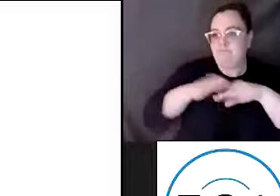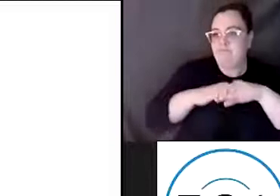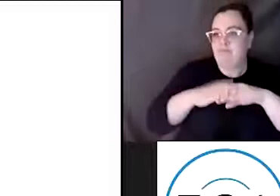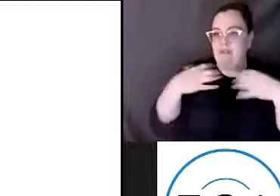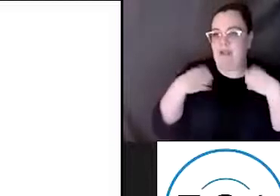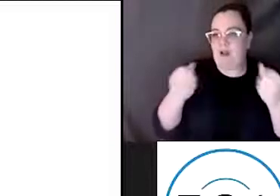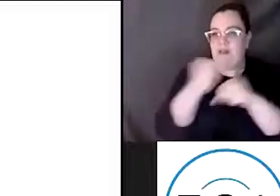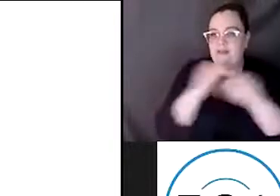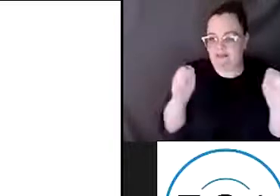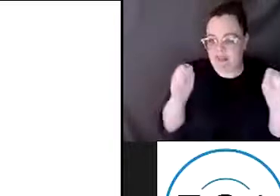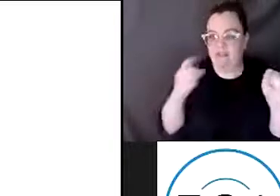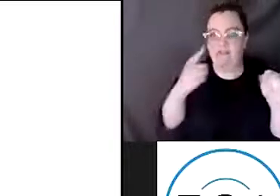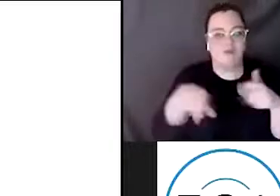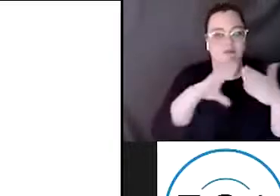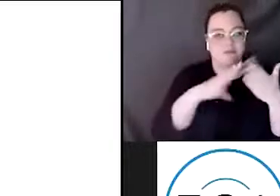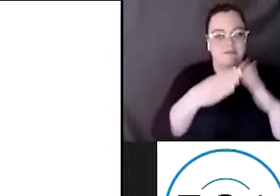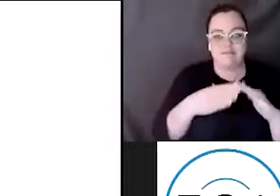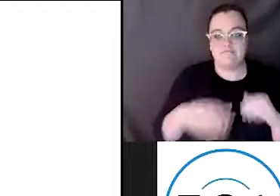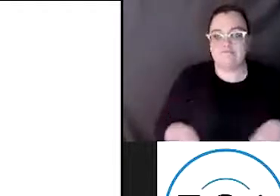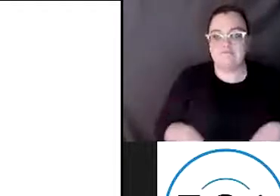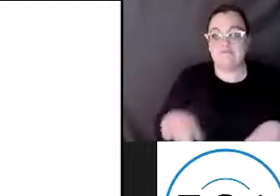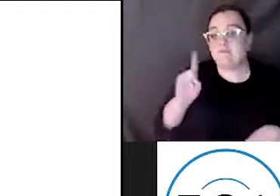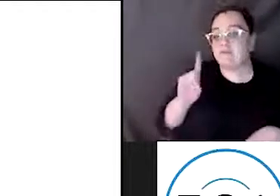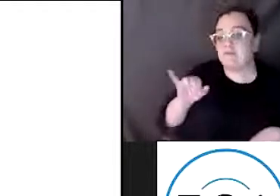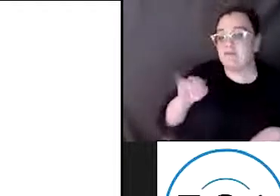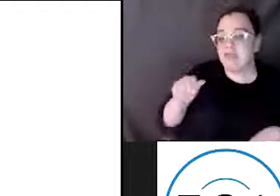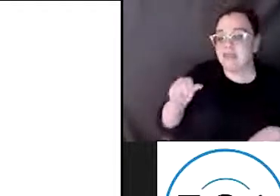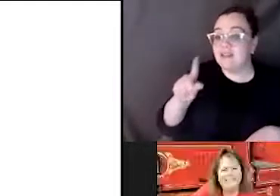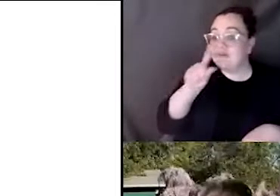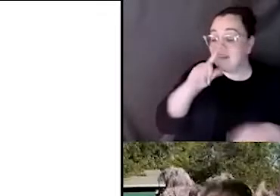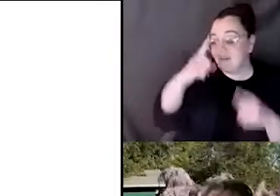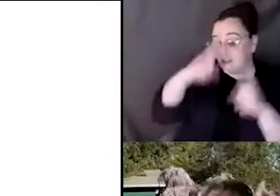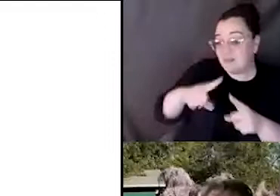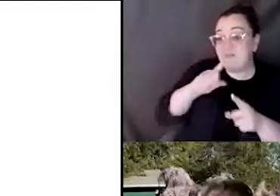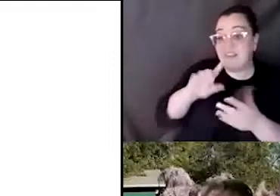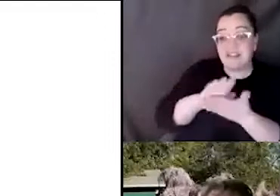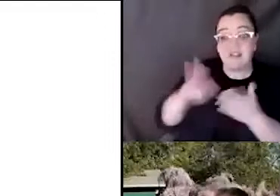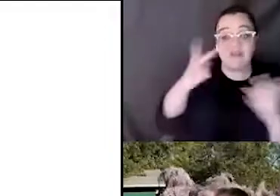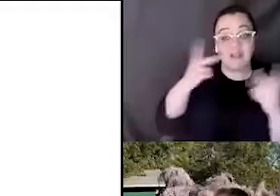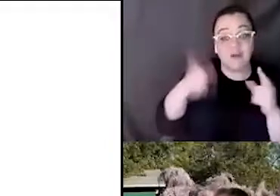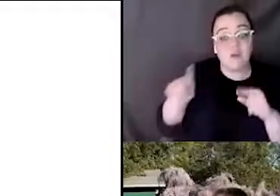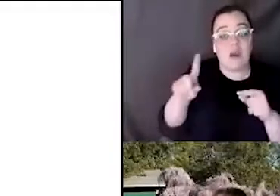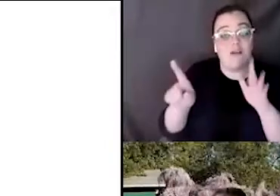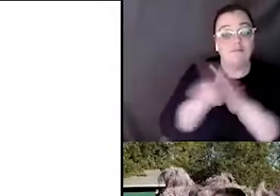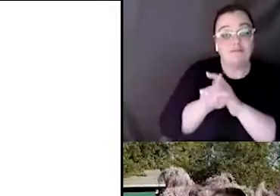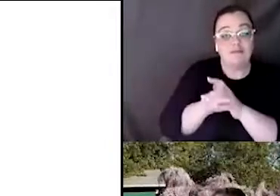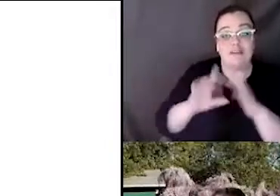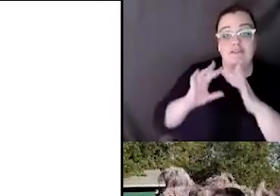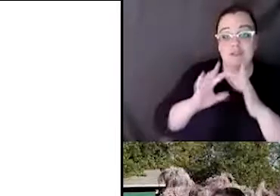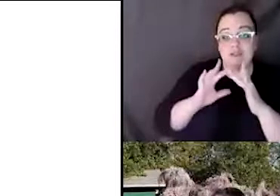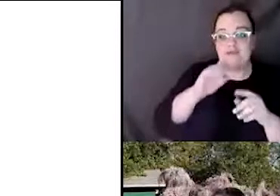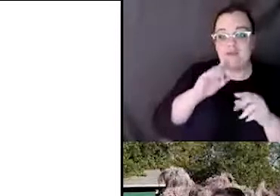Great, and totally agree with that, Daniel. It's nice to see so many folks come out virtually, and looking forward to